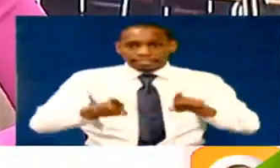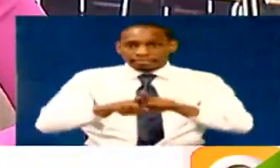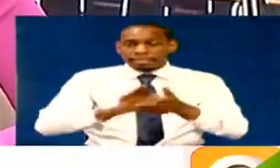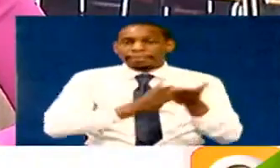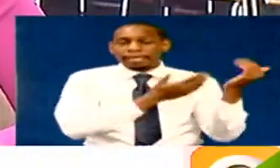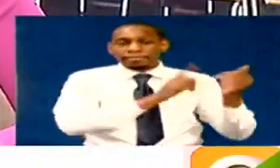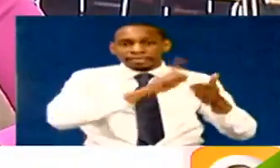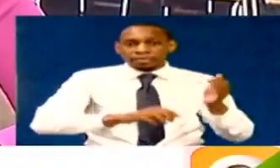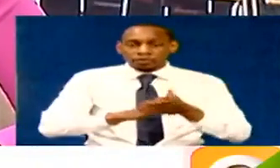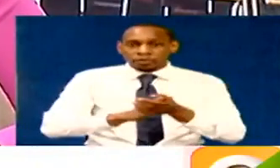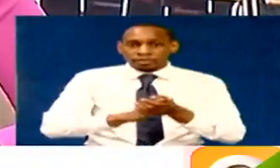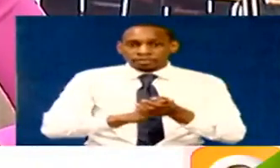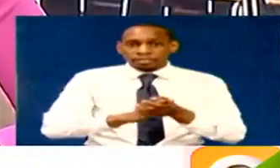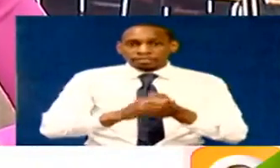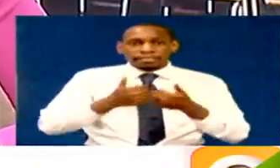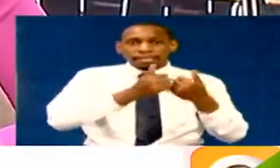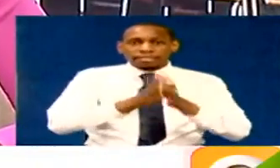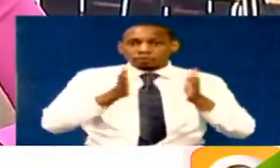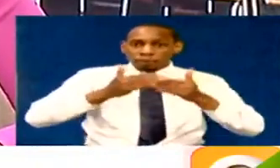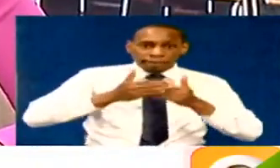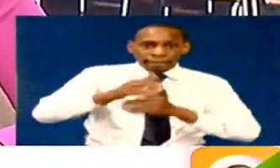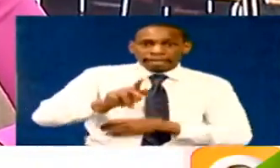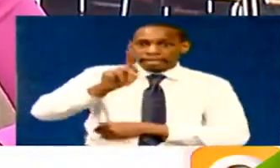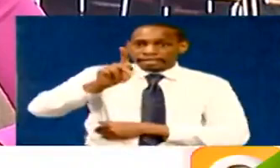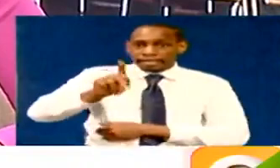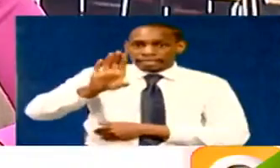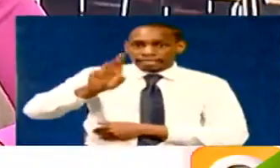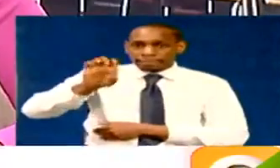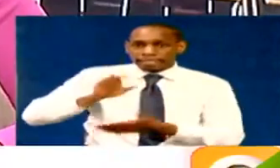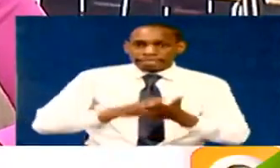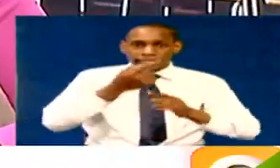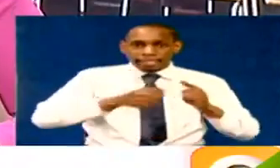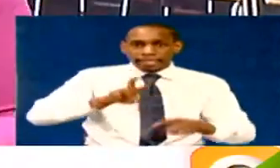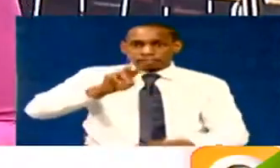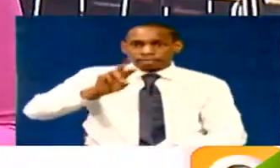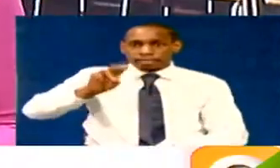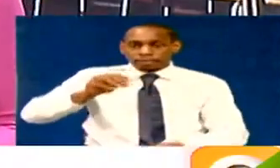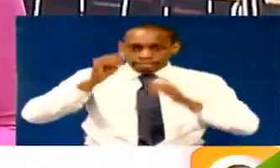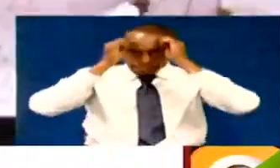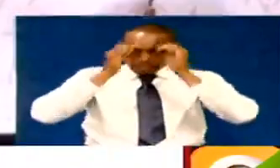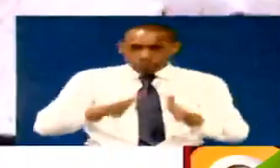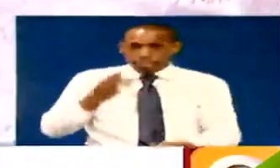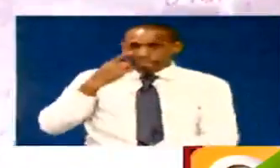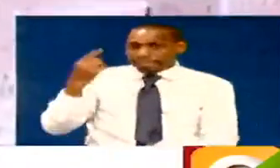to be expected in the next major test for KCPE 2020 candidates.